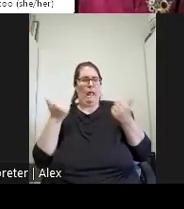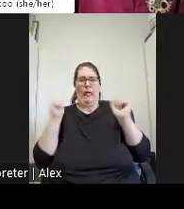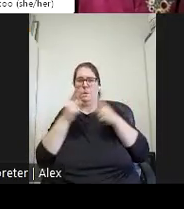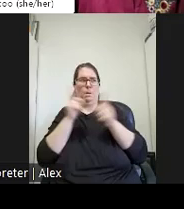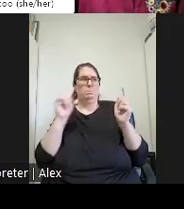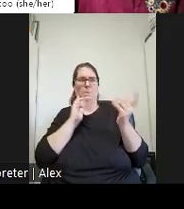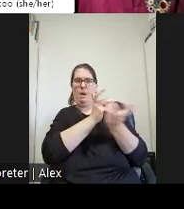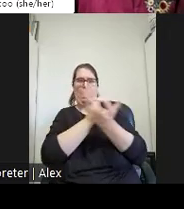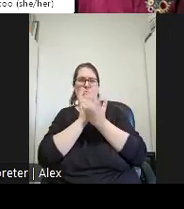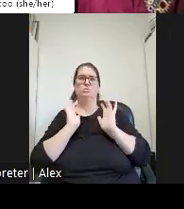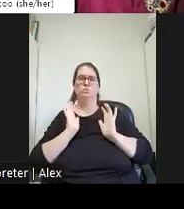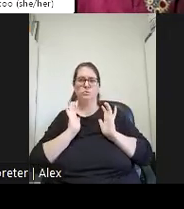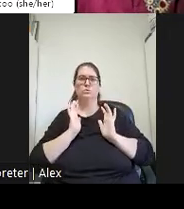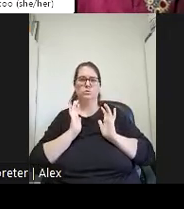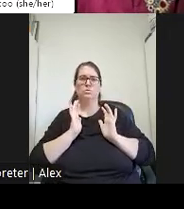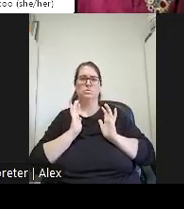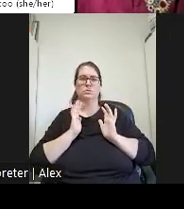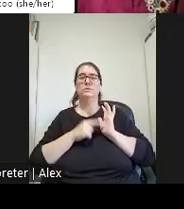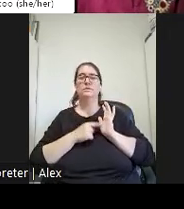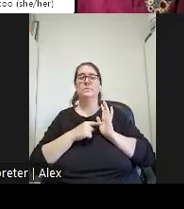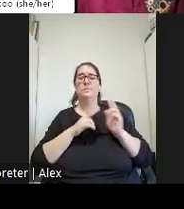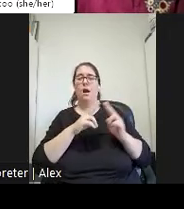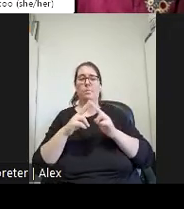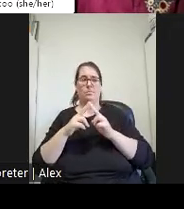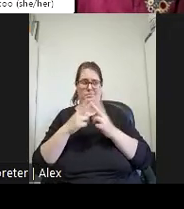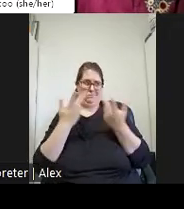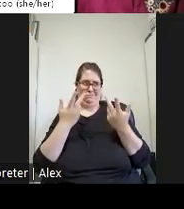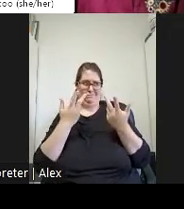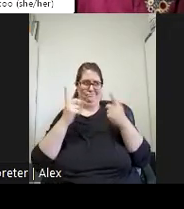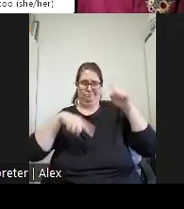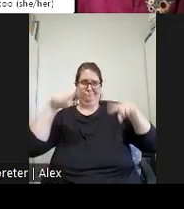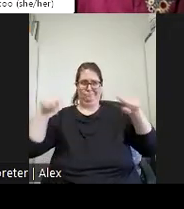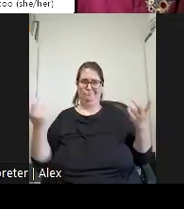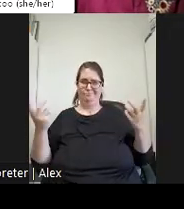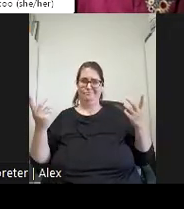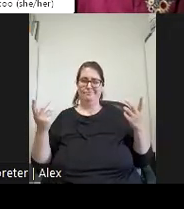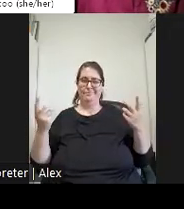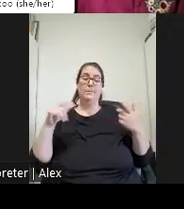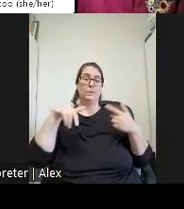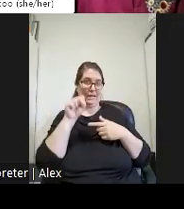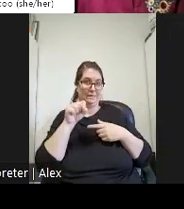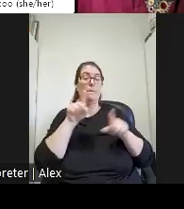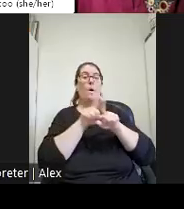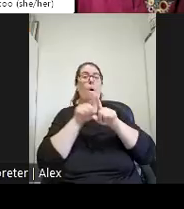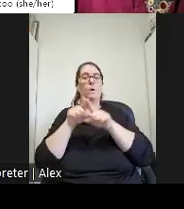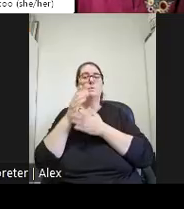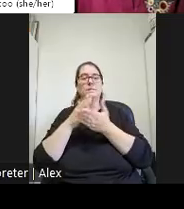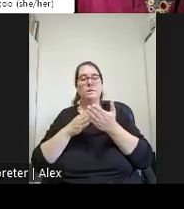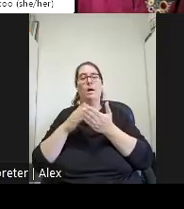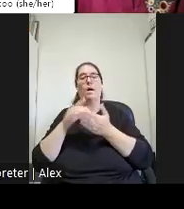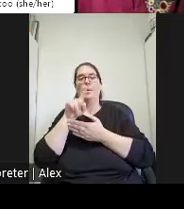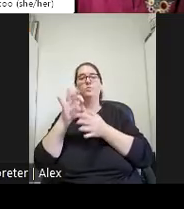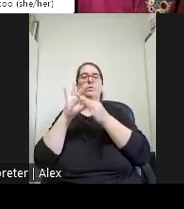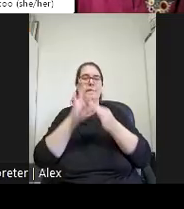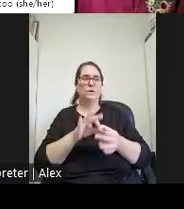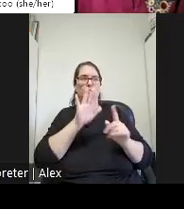that couples can take any form. And yeah, there's also questions that ask about sexual orientation